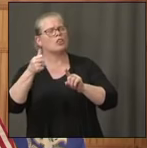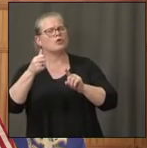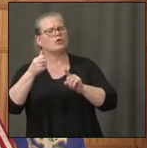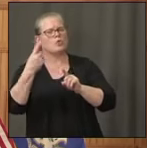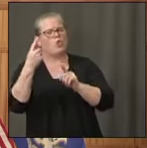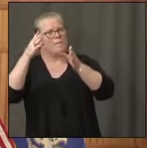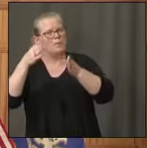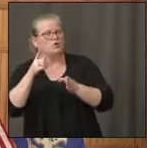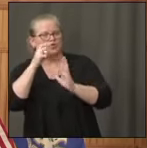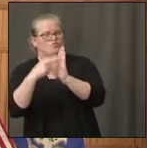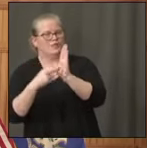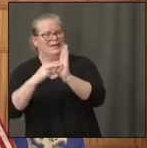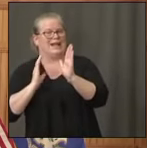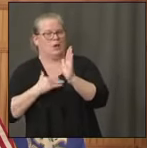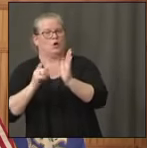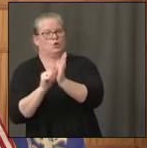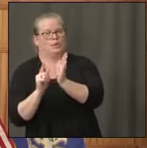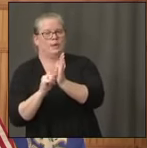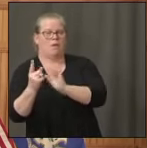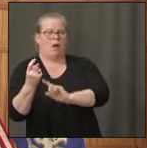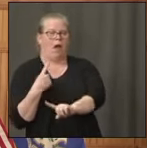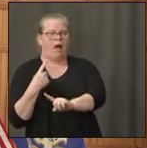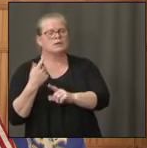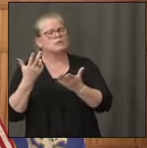back at state parks.